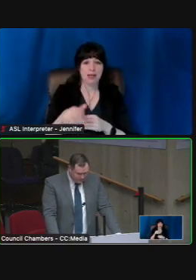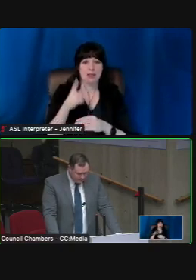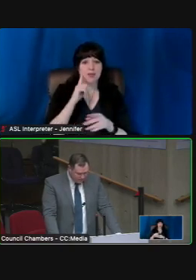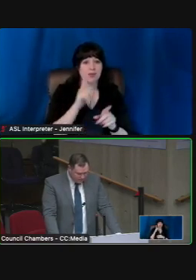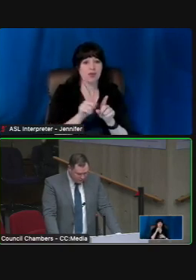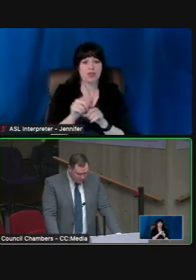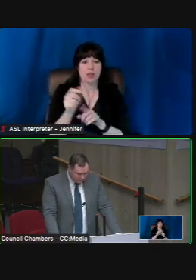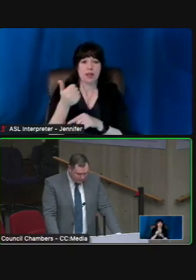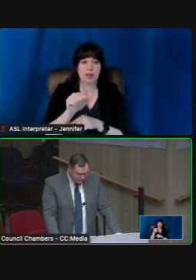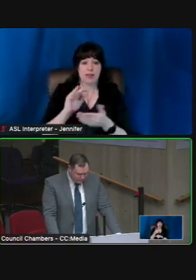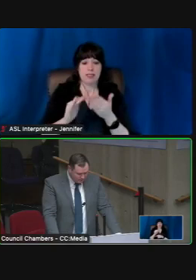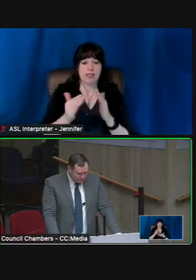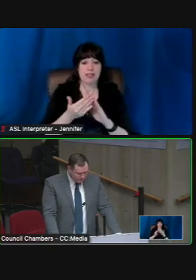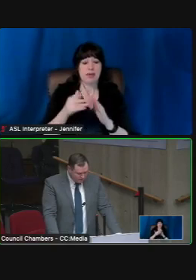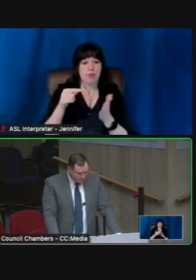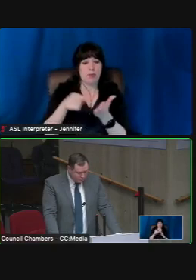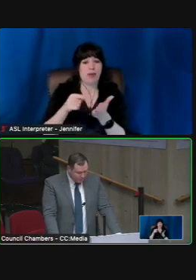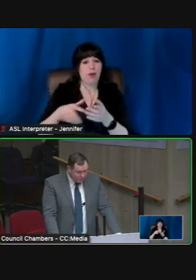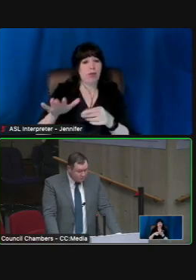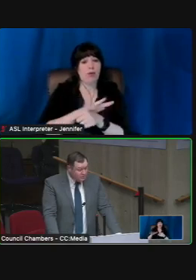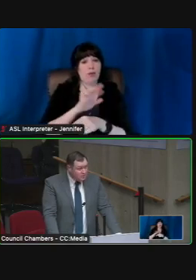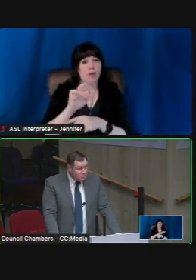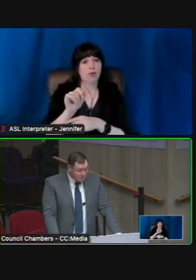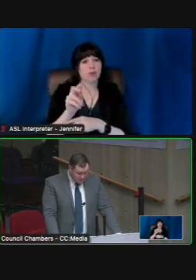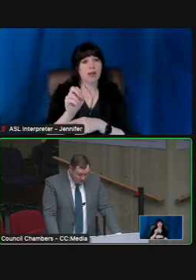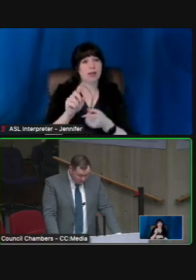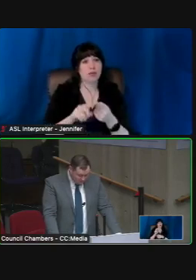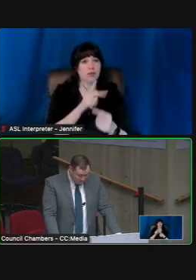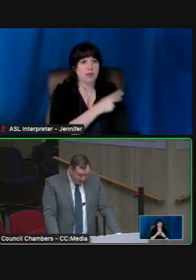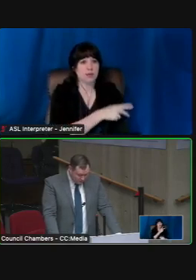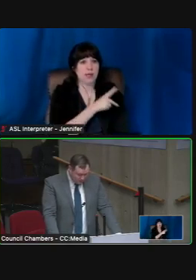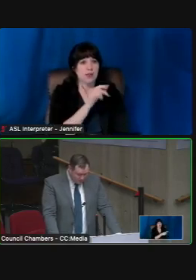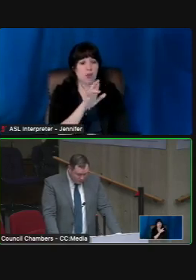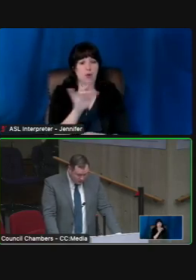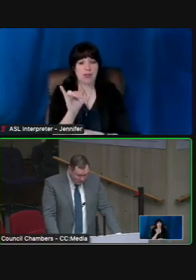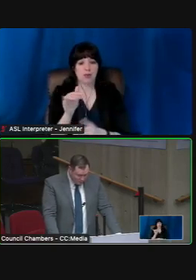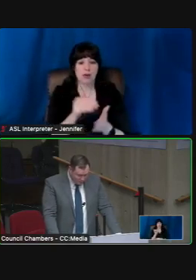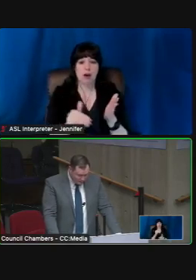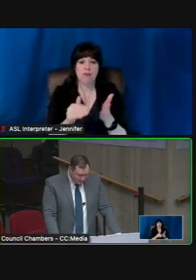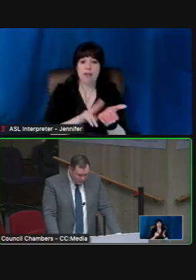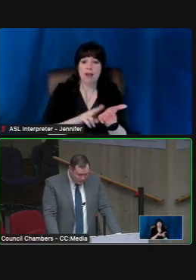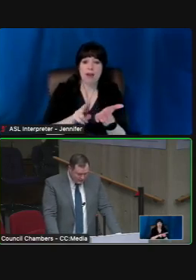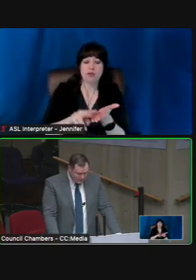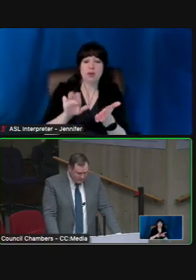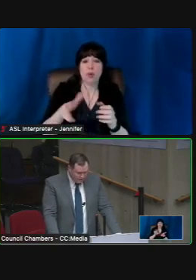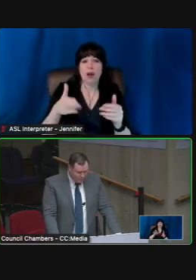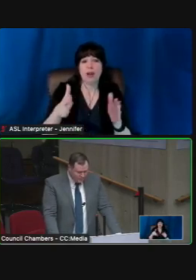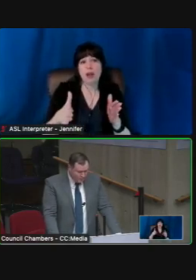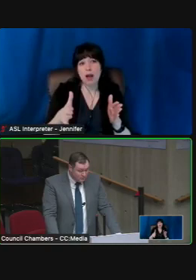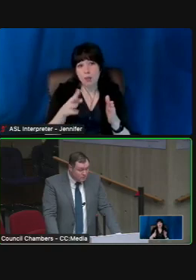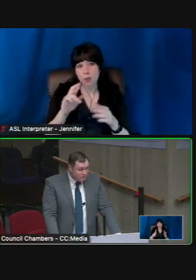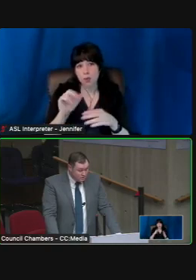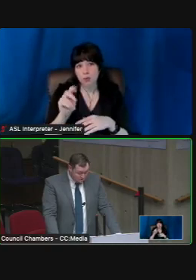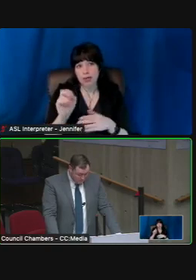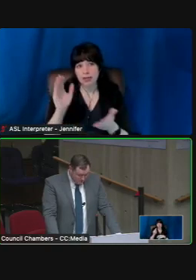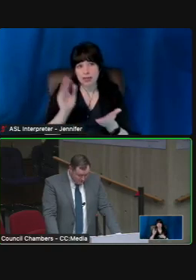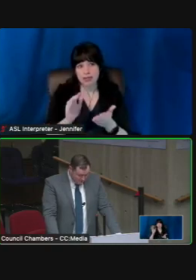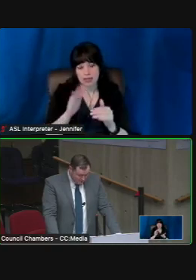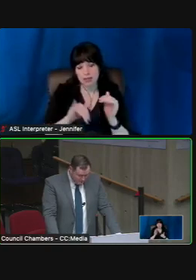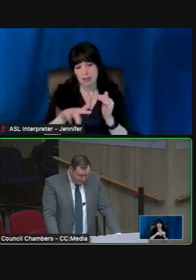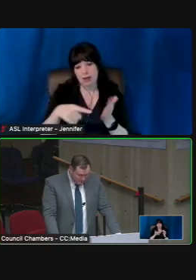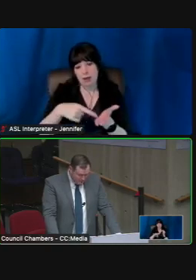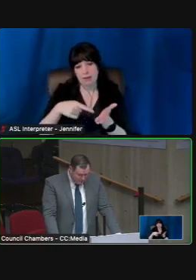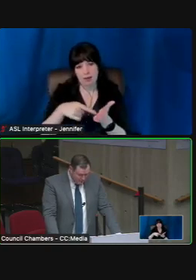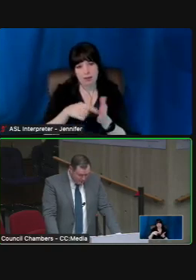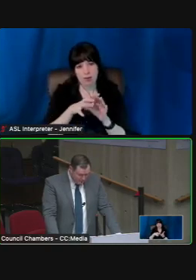city bills the full rate to patients or insurance carriers, and often the contract or allowable rate is much less than the billed amount. The difference